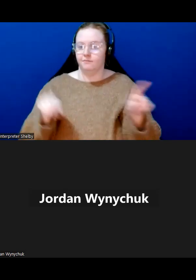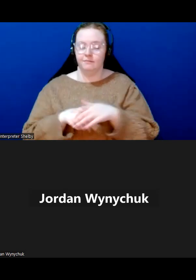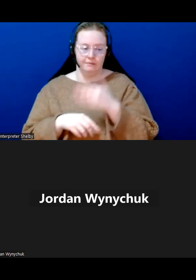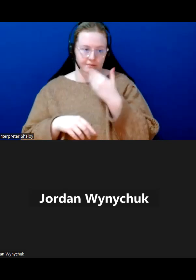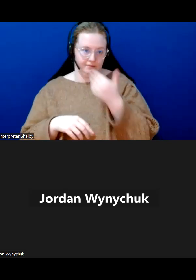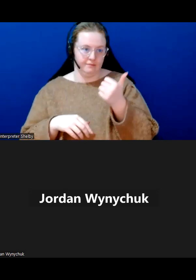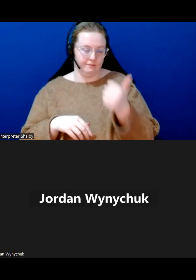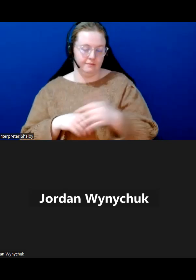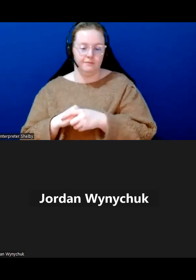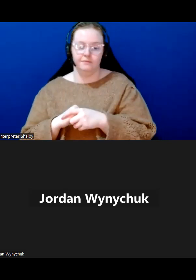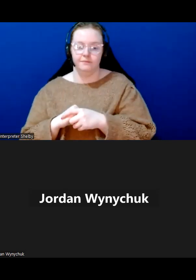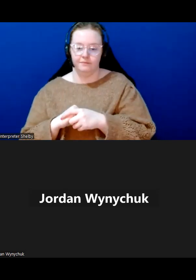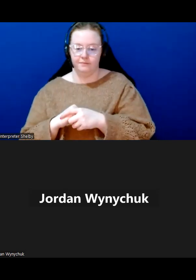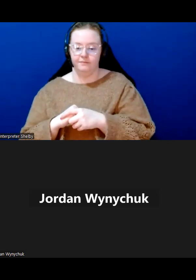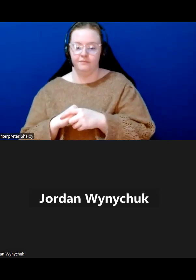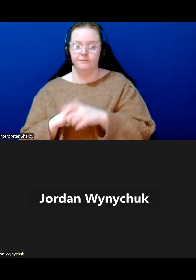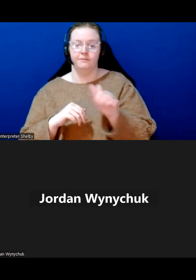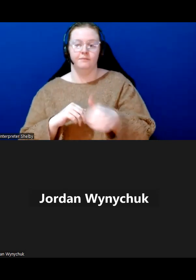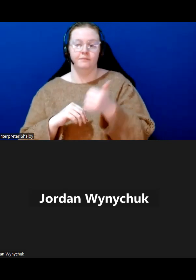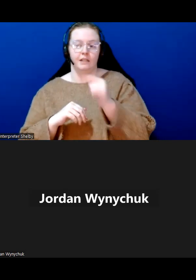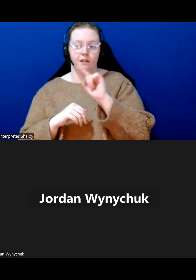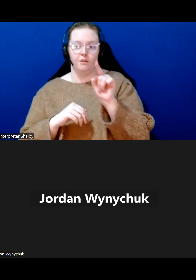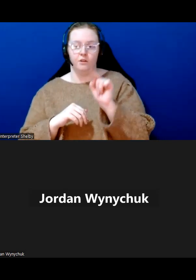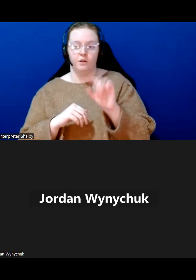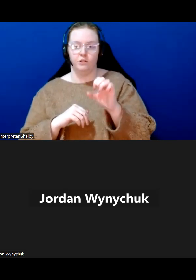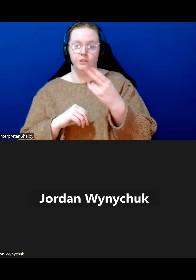know. We have another question in the chat.